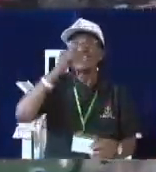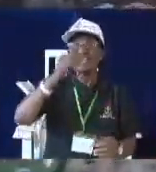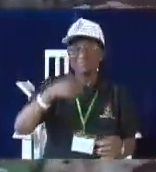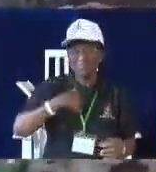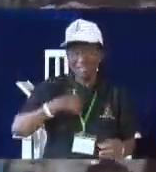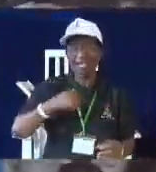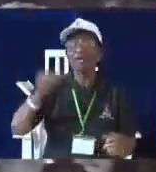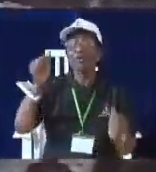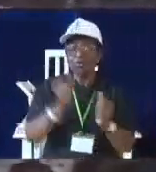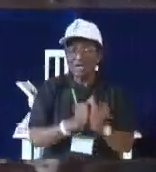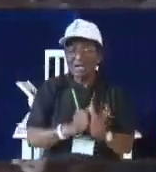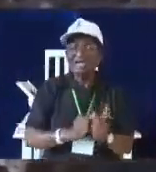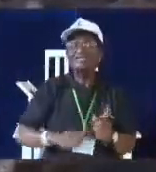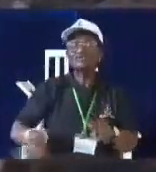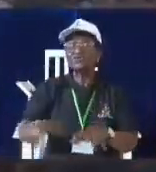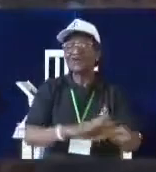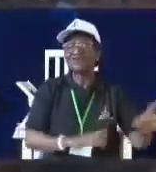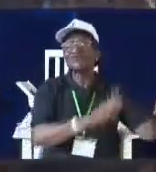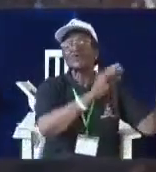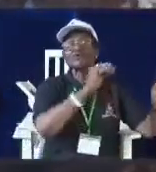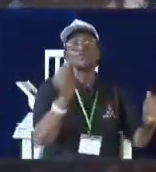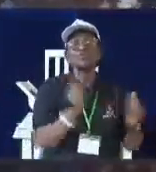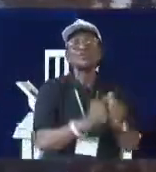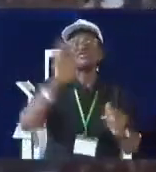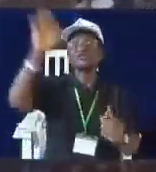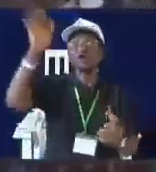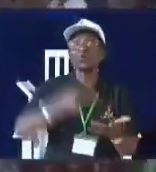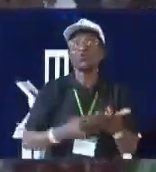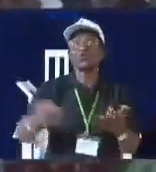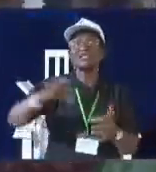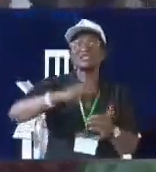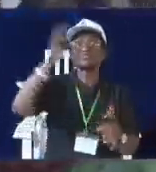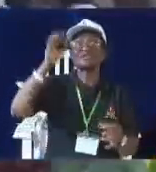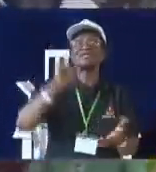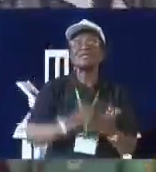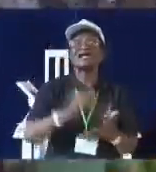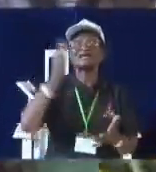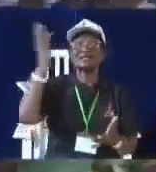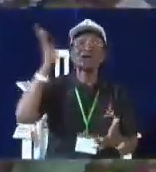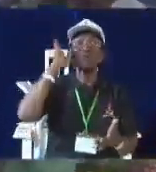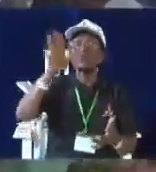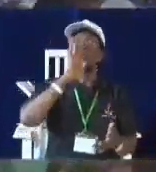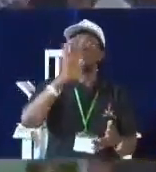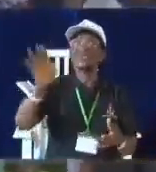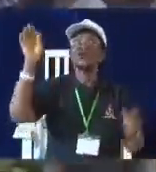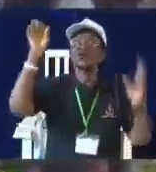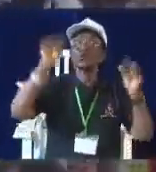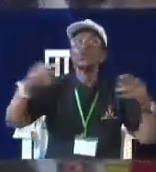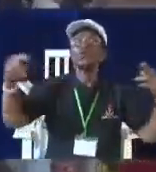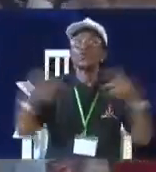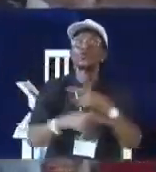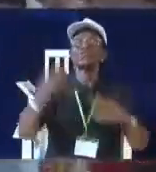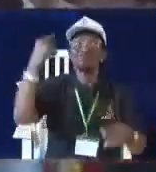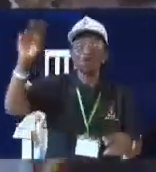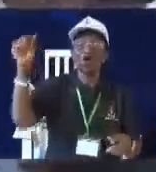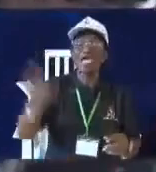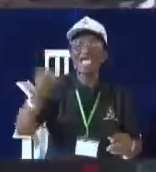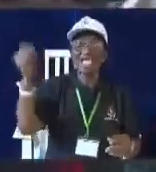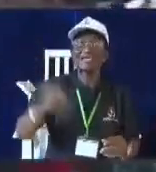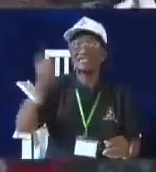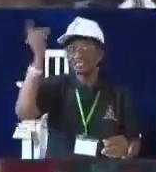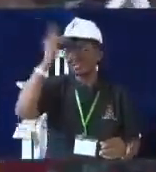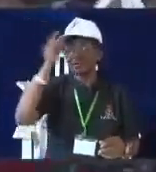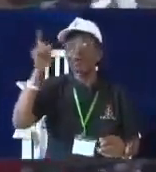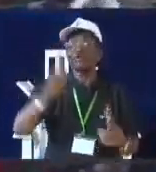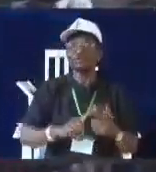Fill me, Lord, so that there be no space left for any demon to come back